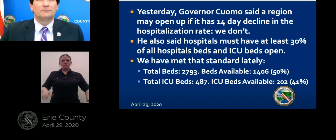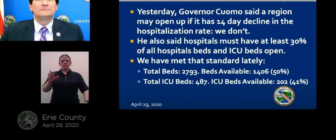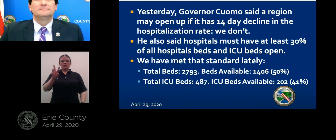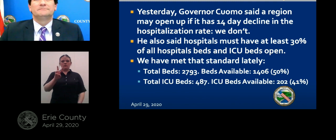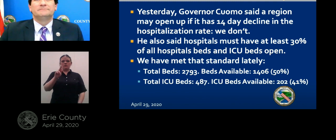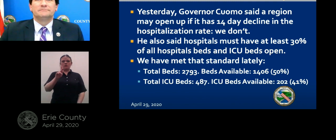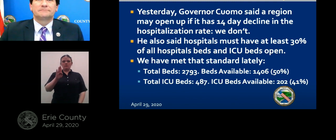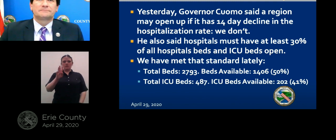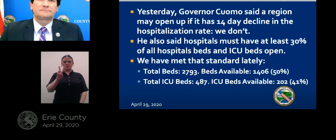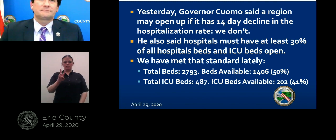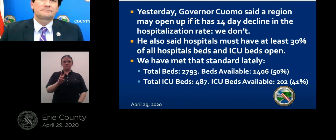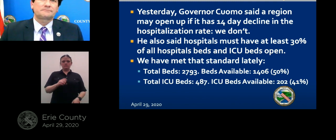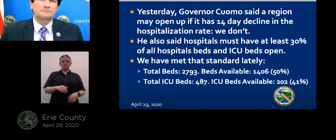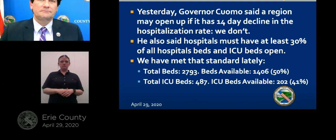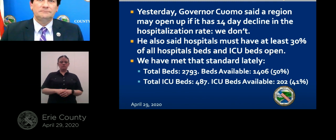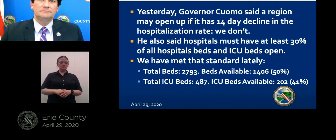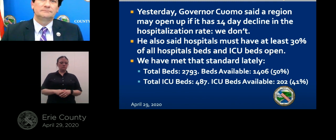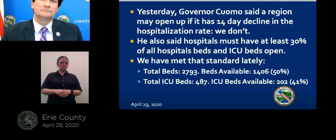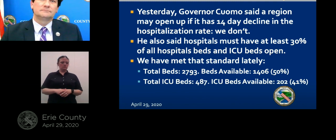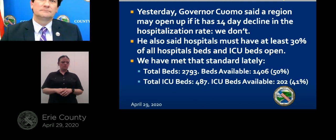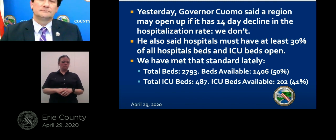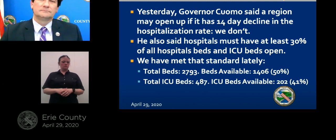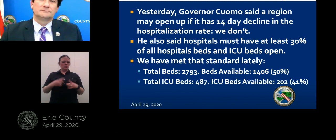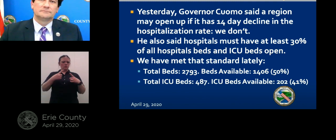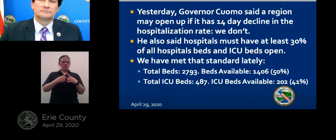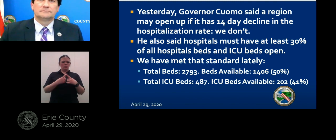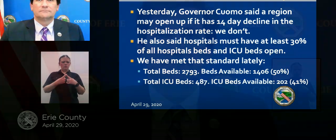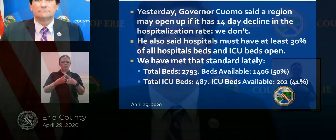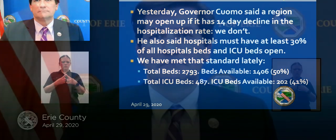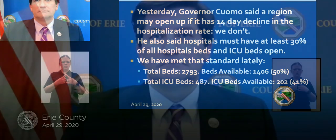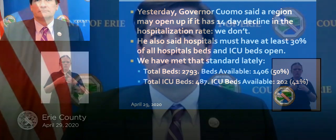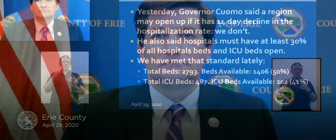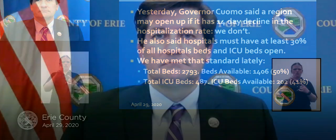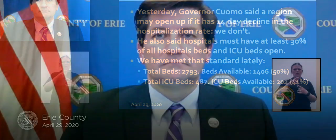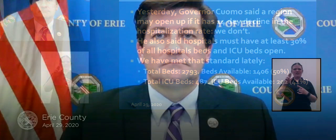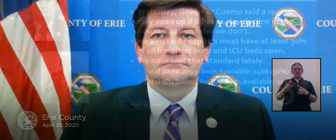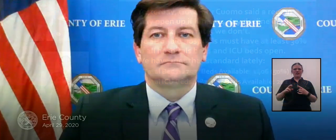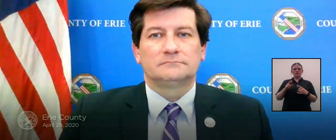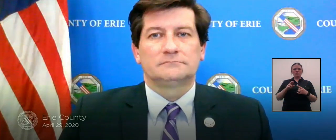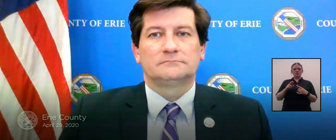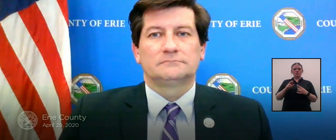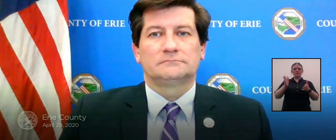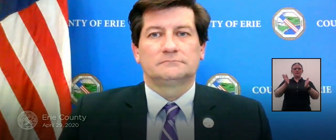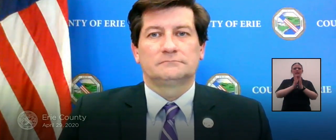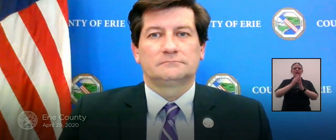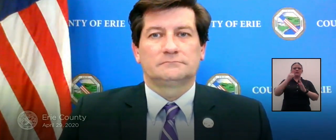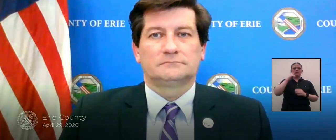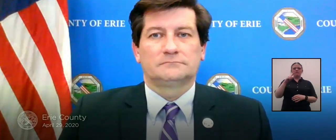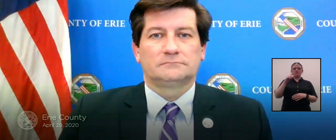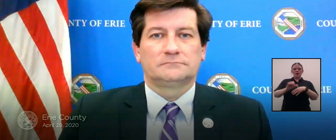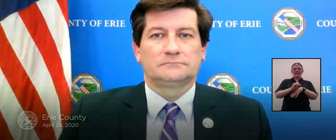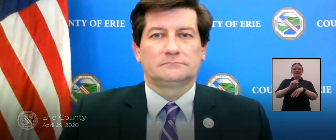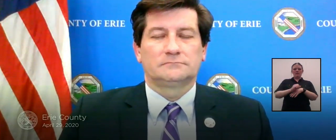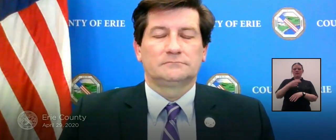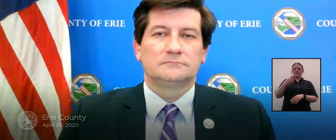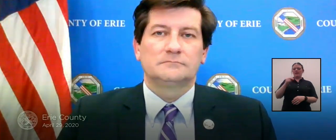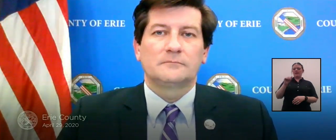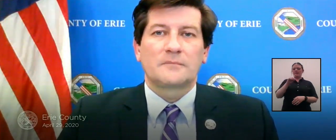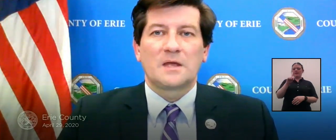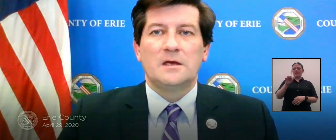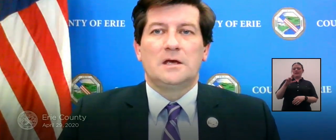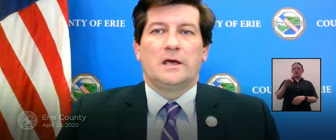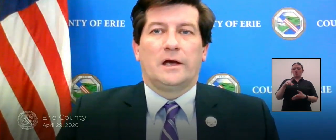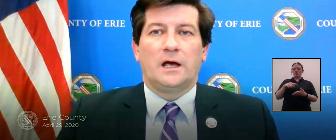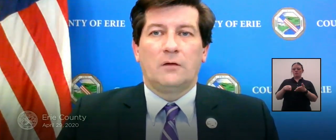welcome. Hey, County Executive. Your counterpart in Rochester is calling for hazard pay for frontline county workers. Is that something that you're considering